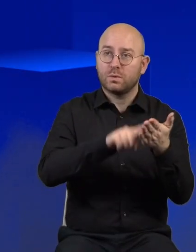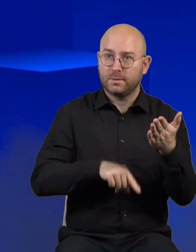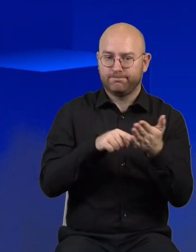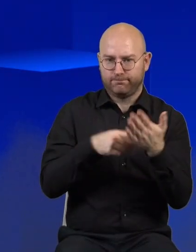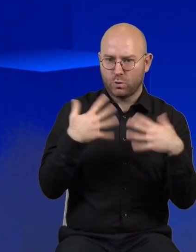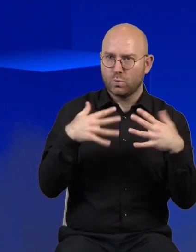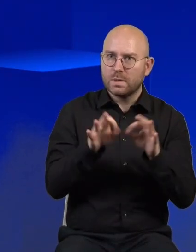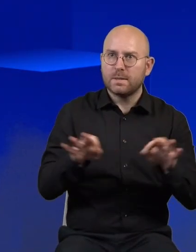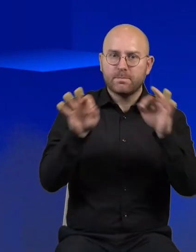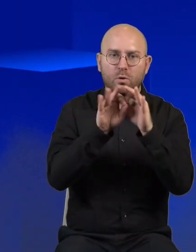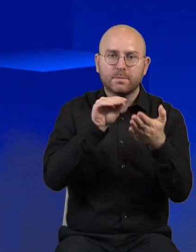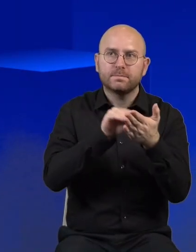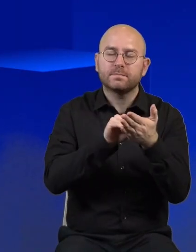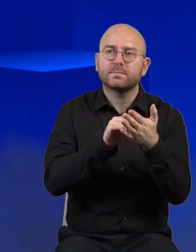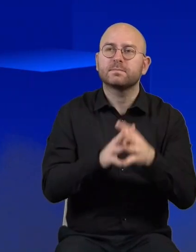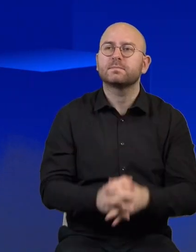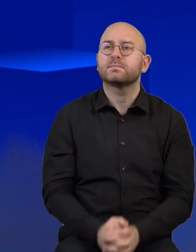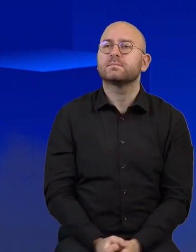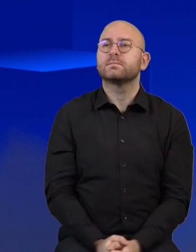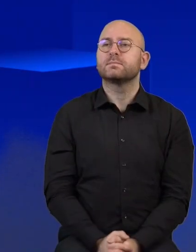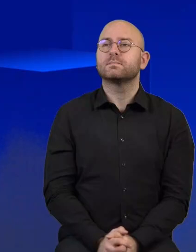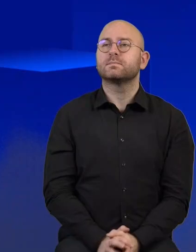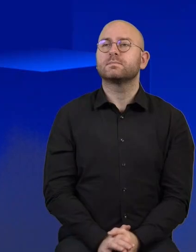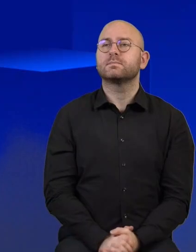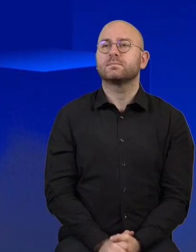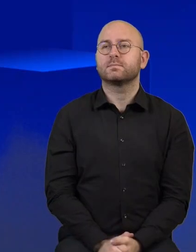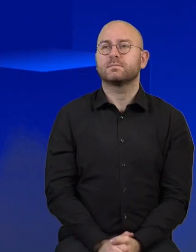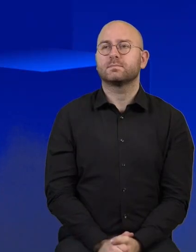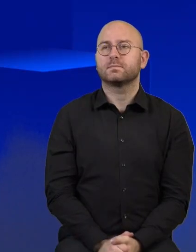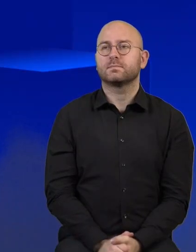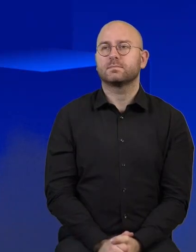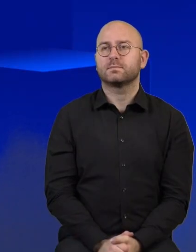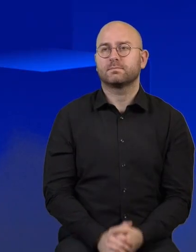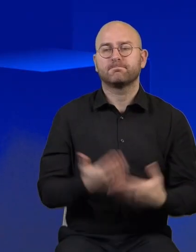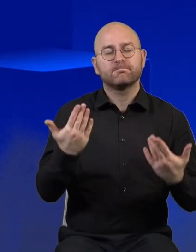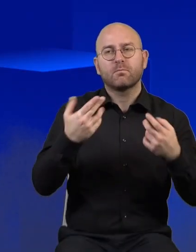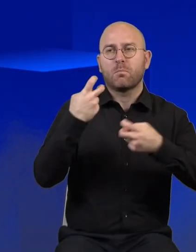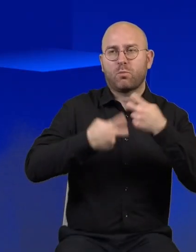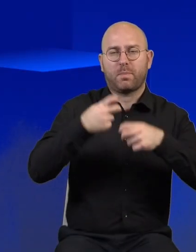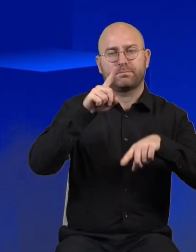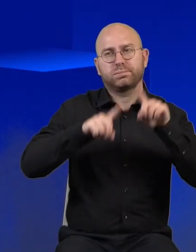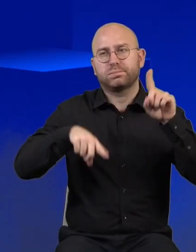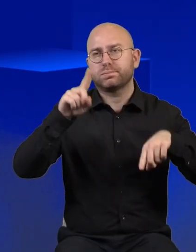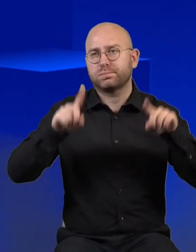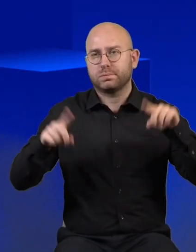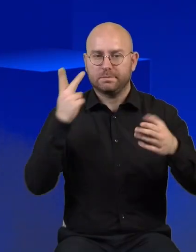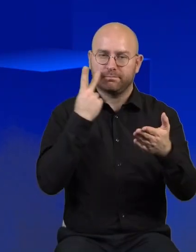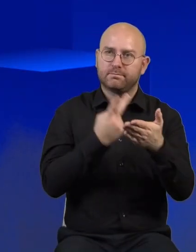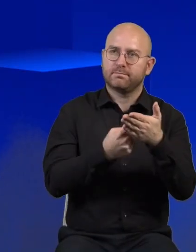of course, which we still face after all these investments have been already done.